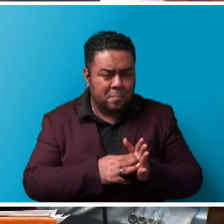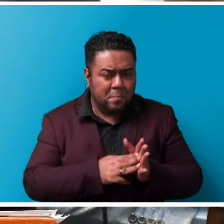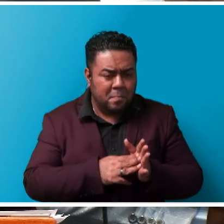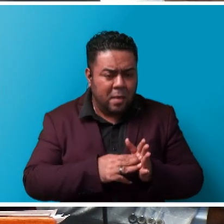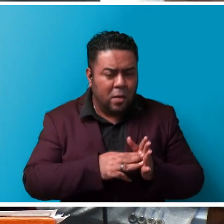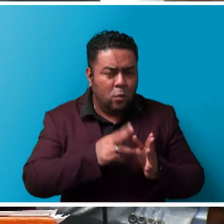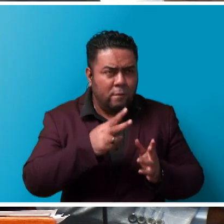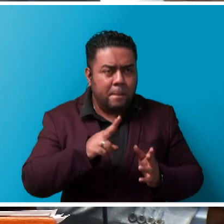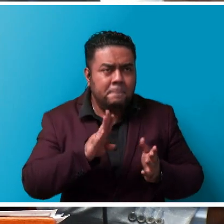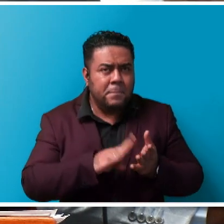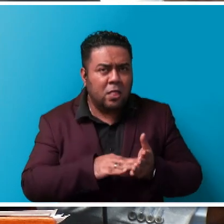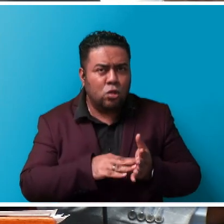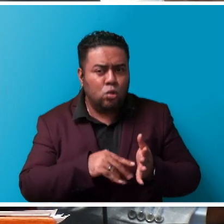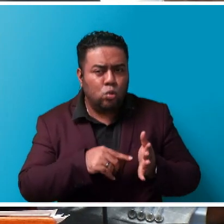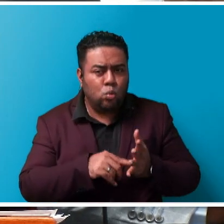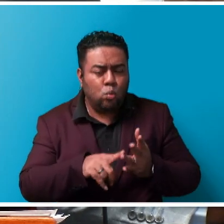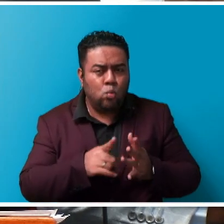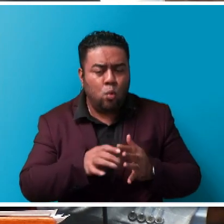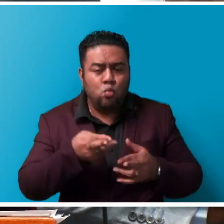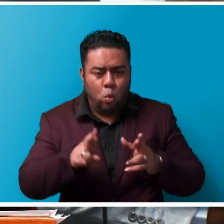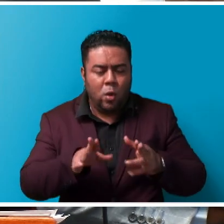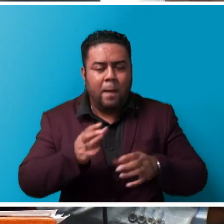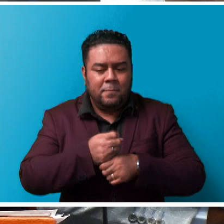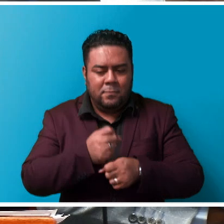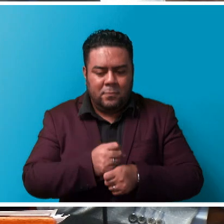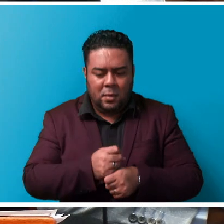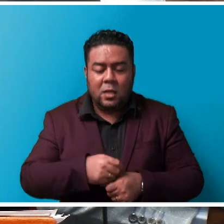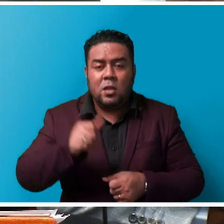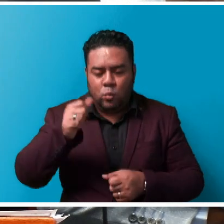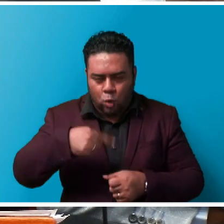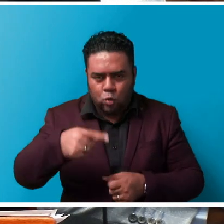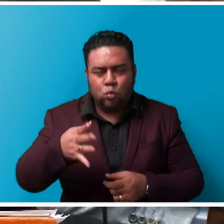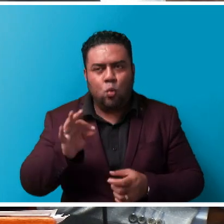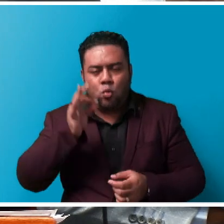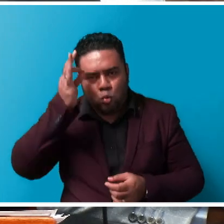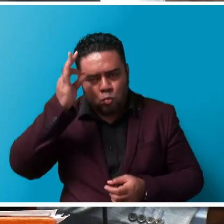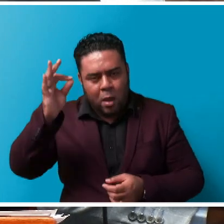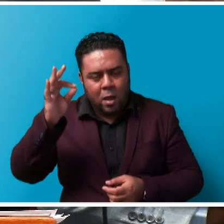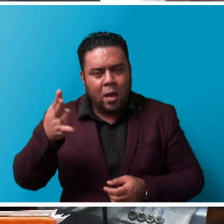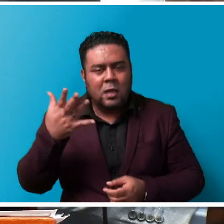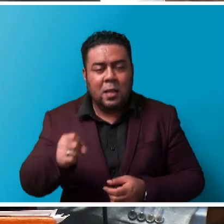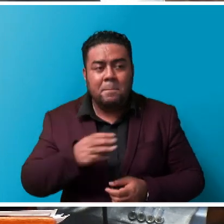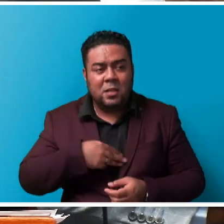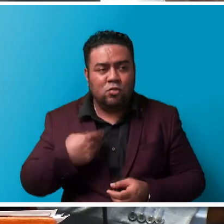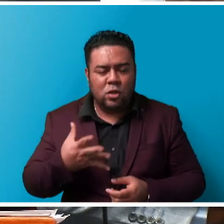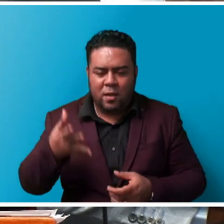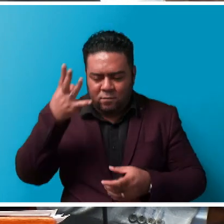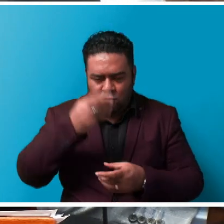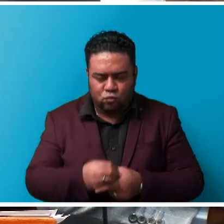Matuku Road upgrades, and of course will continue towards Rutuma. So the ministry has utilized a total